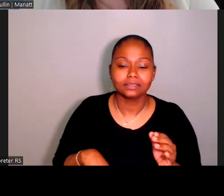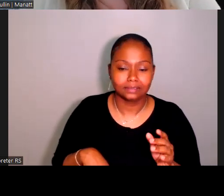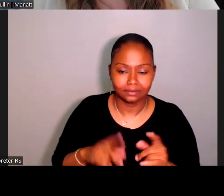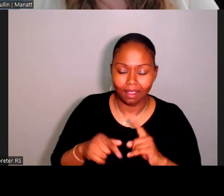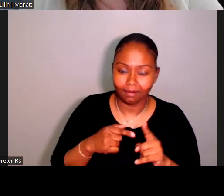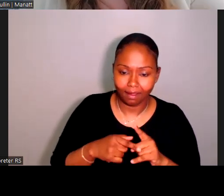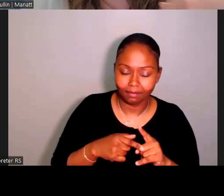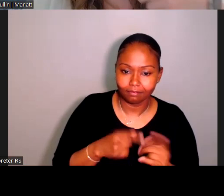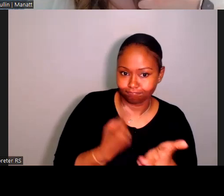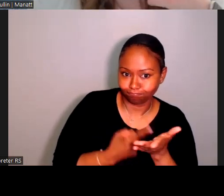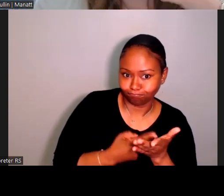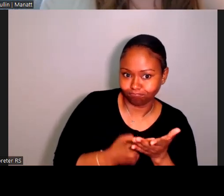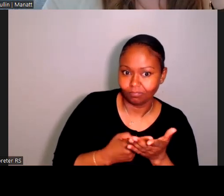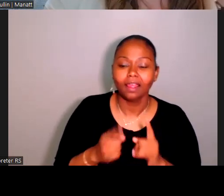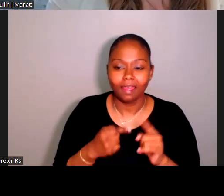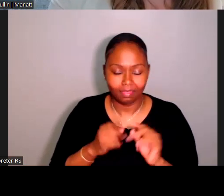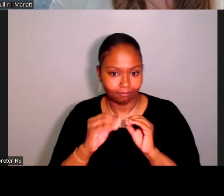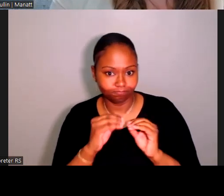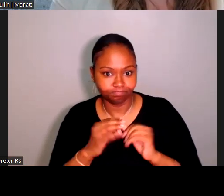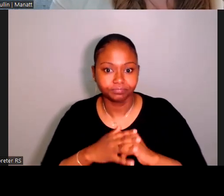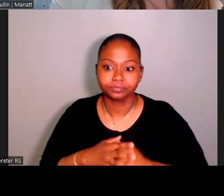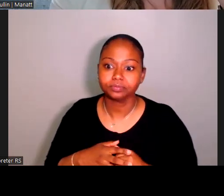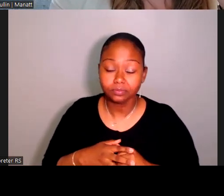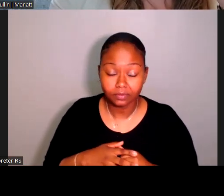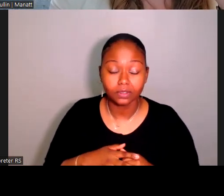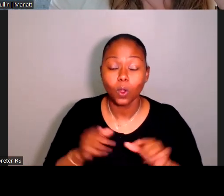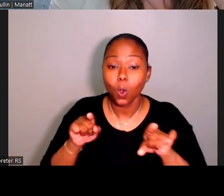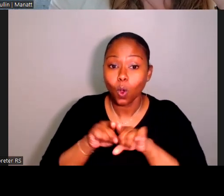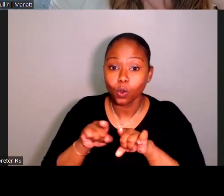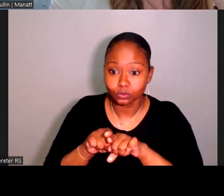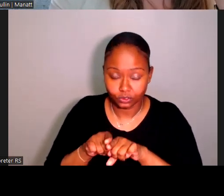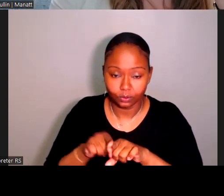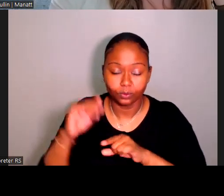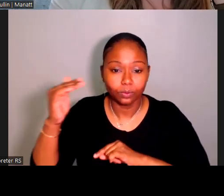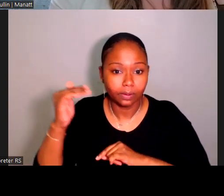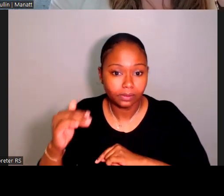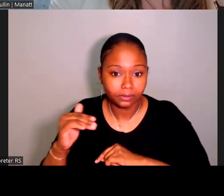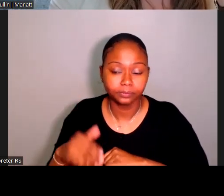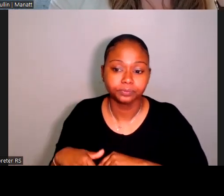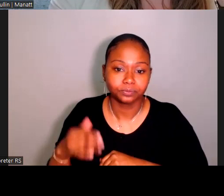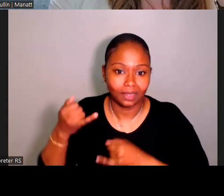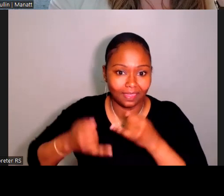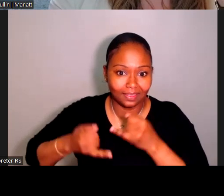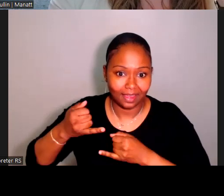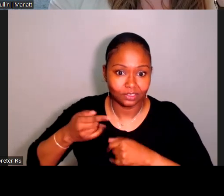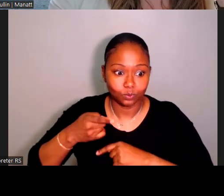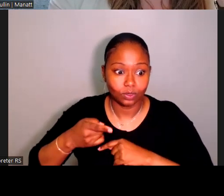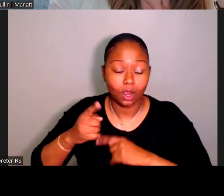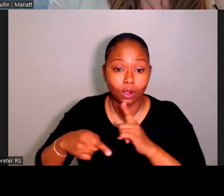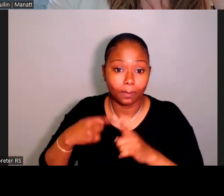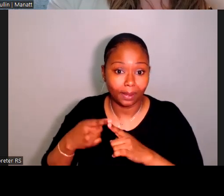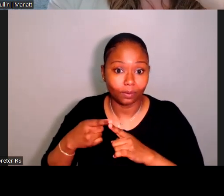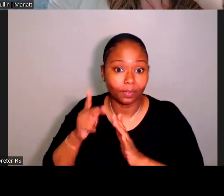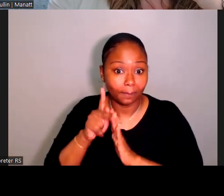something additional. Also hearing, just kind of moving through, in this last one around